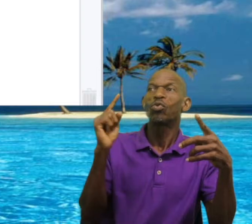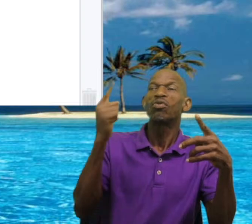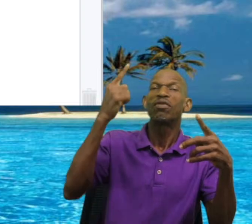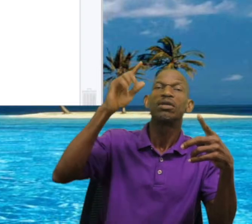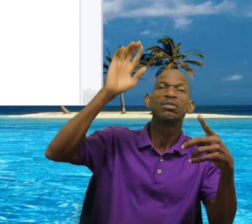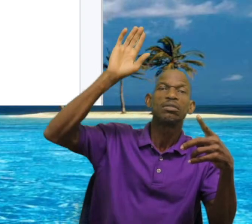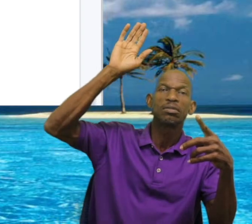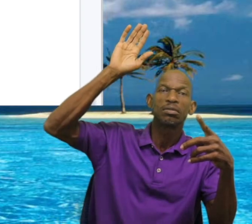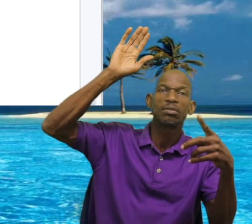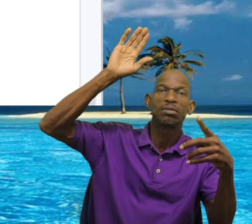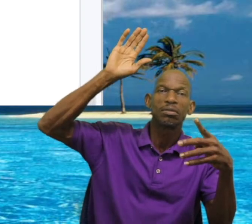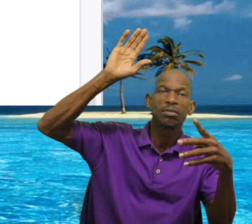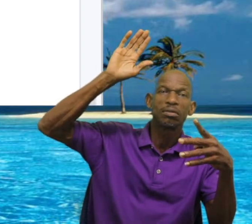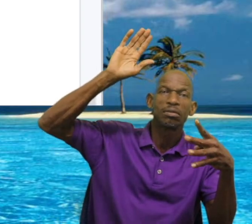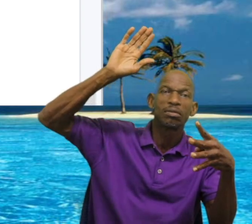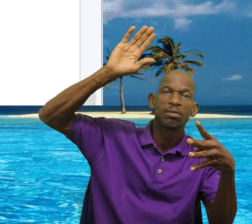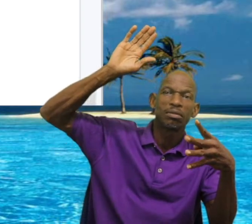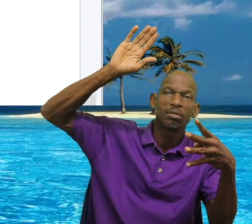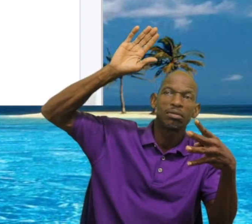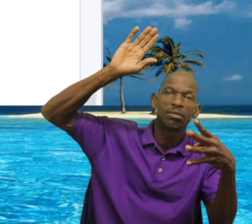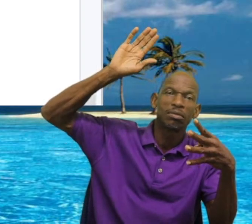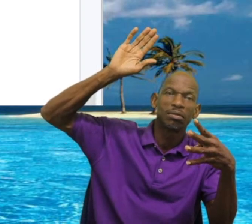Waiting.